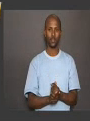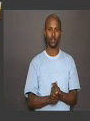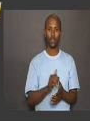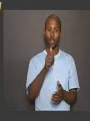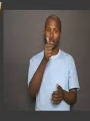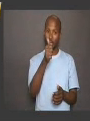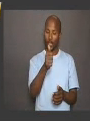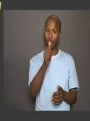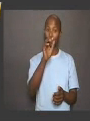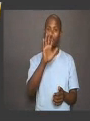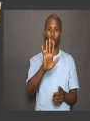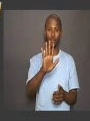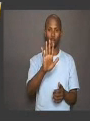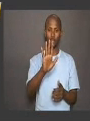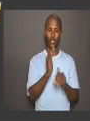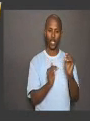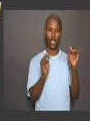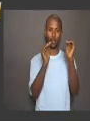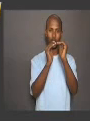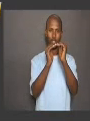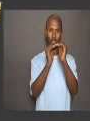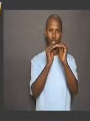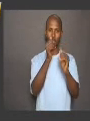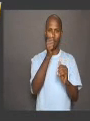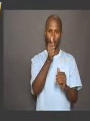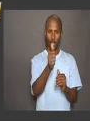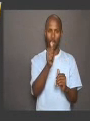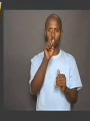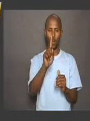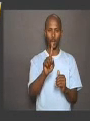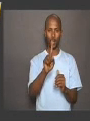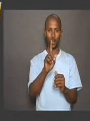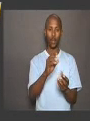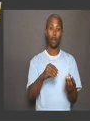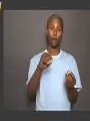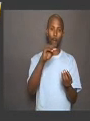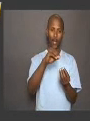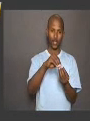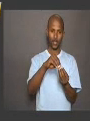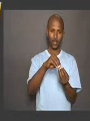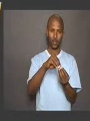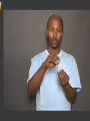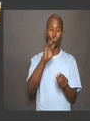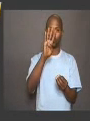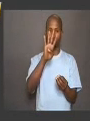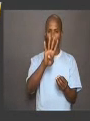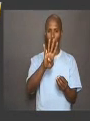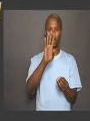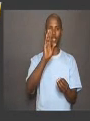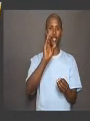A5 equals A1 plus 4D.